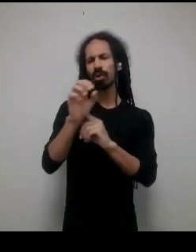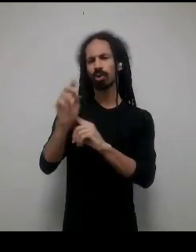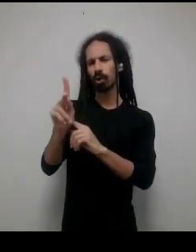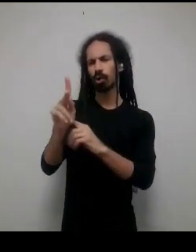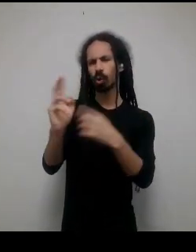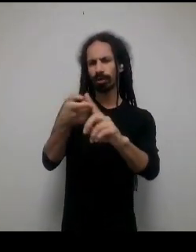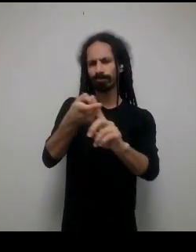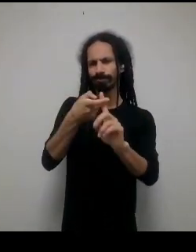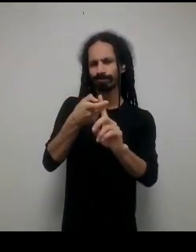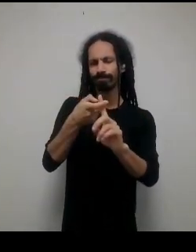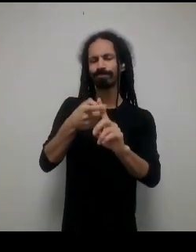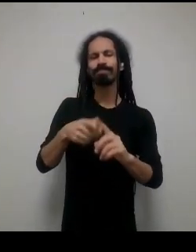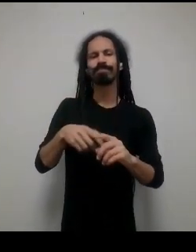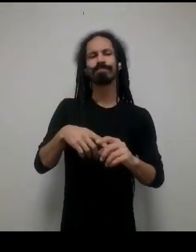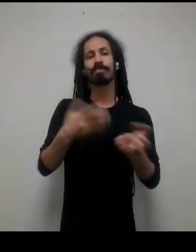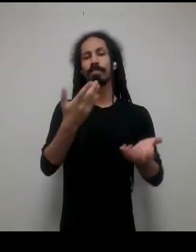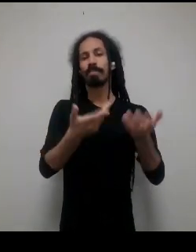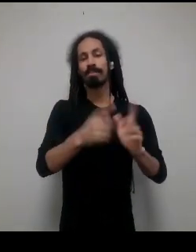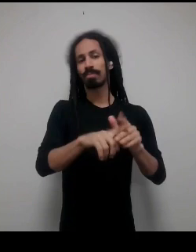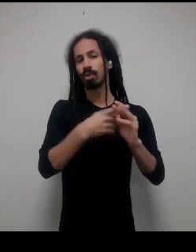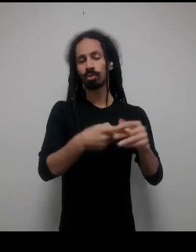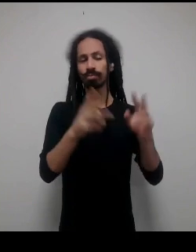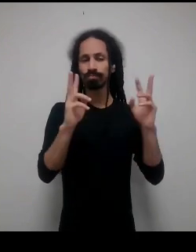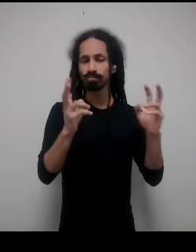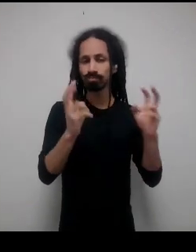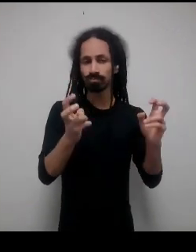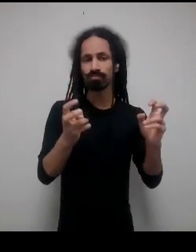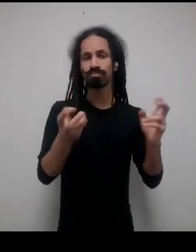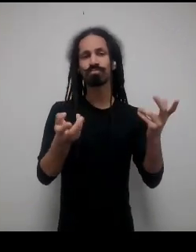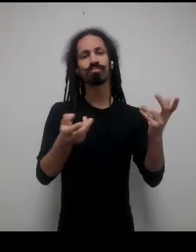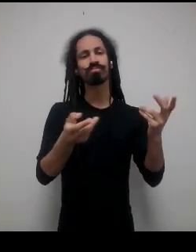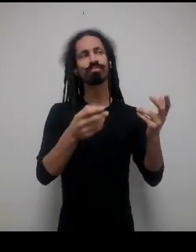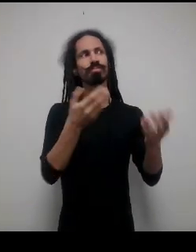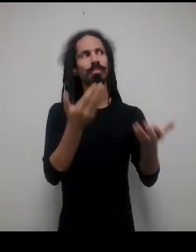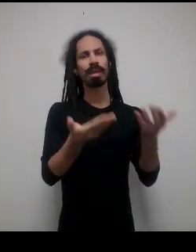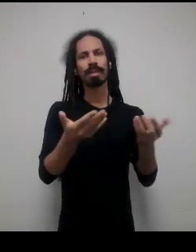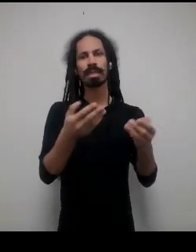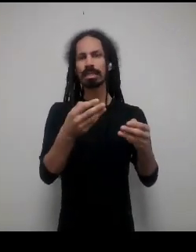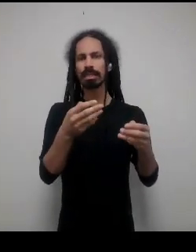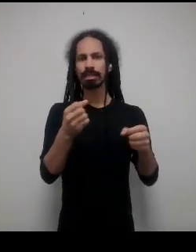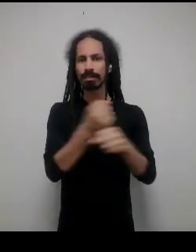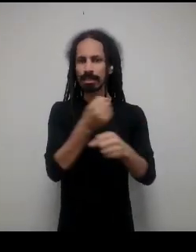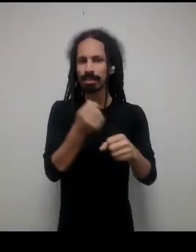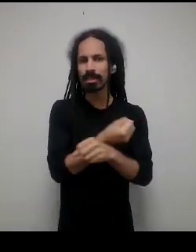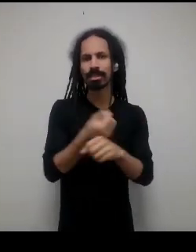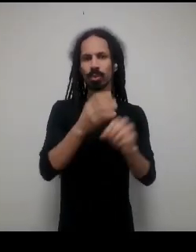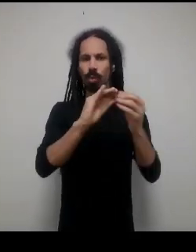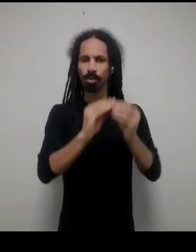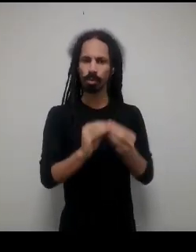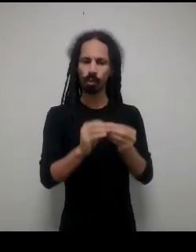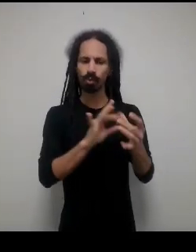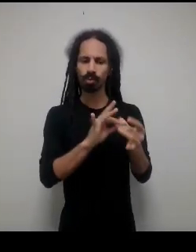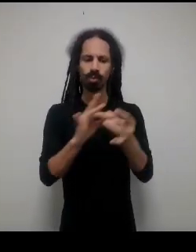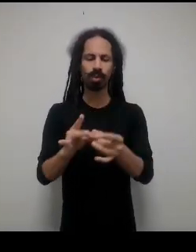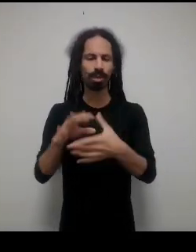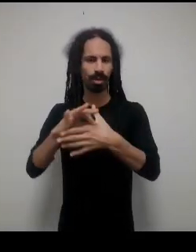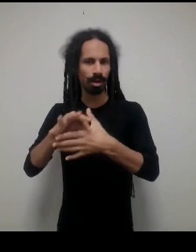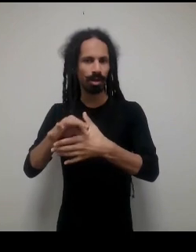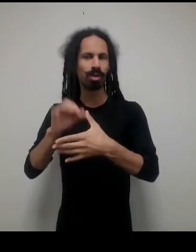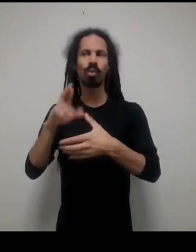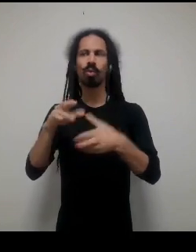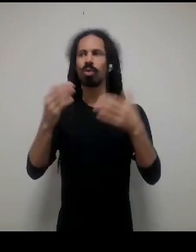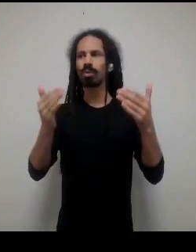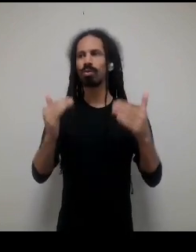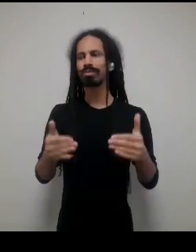of a hook might be a quote, an interesting quotation, maybe a statistic that's relevant to the topic you're talking about, or maybe